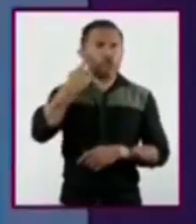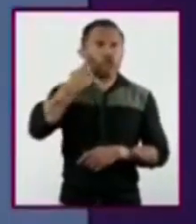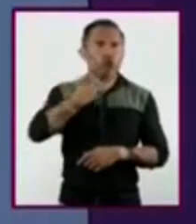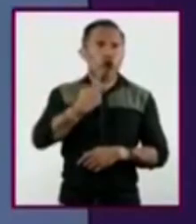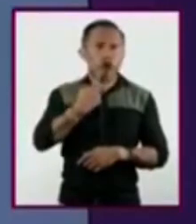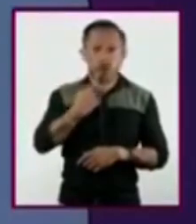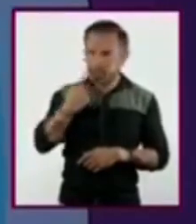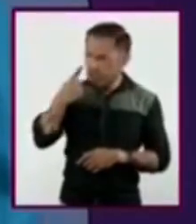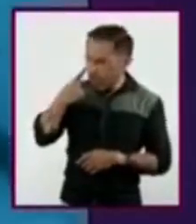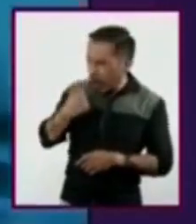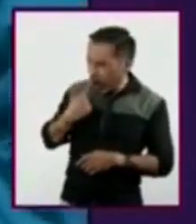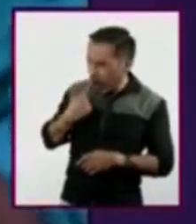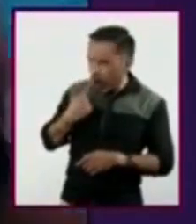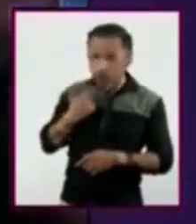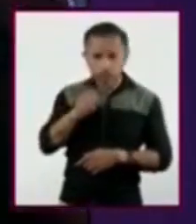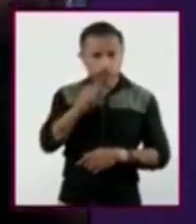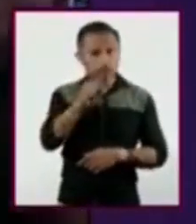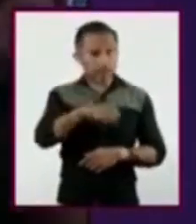Yes.